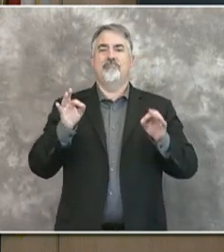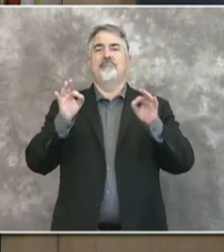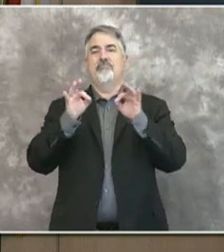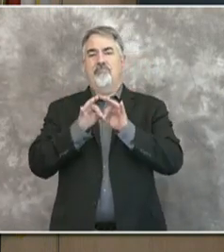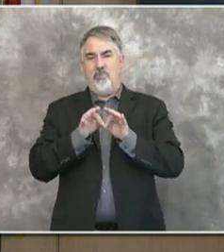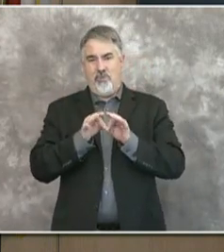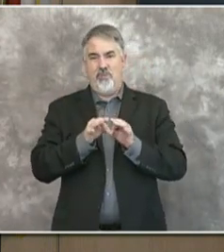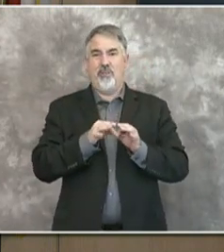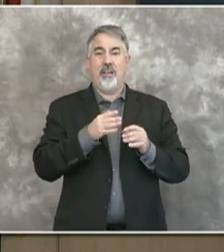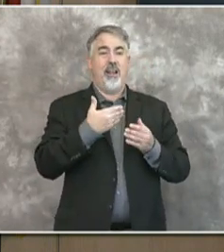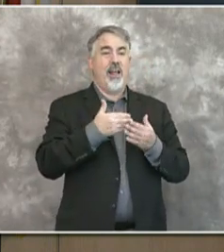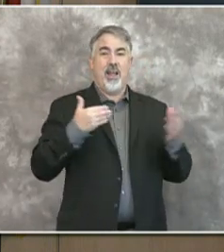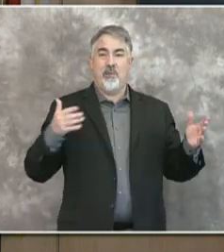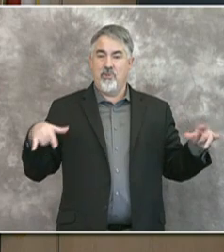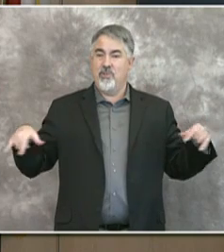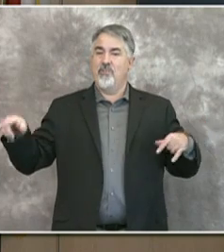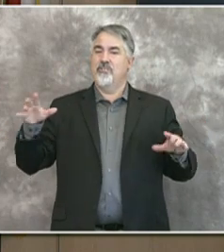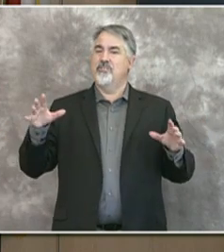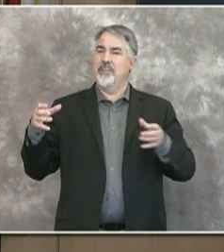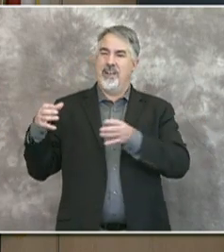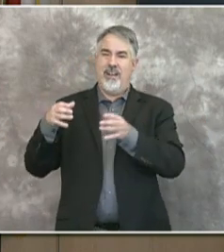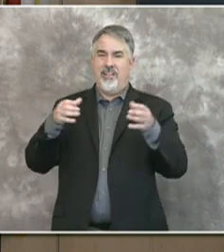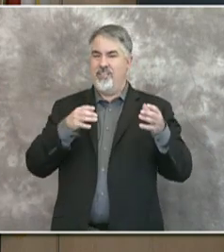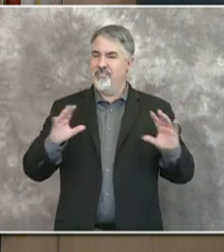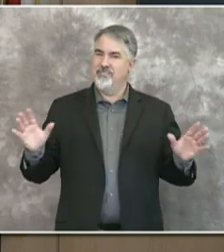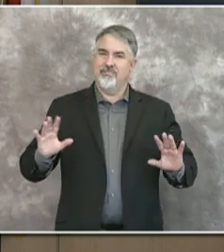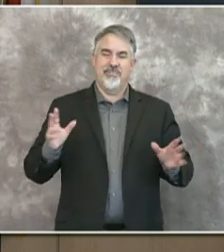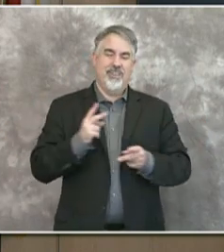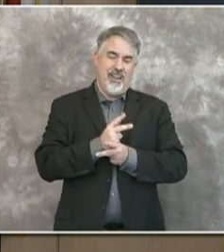neighborhoods and with our gatherings that we adhere